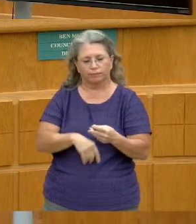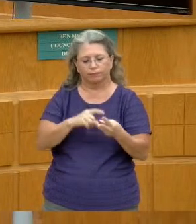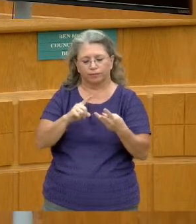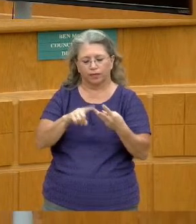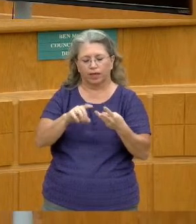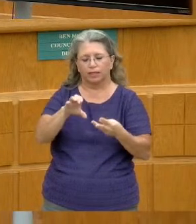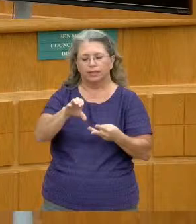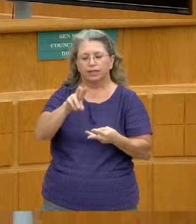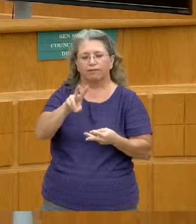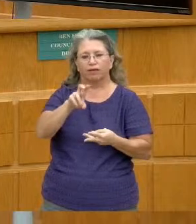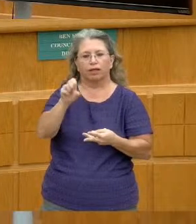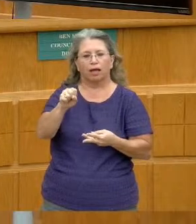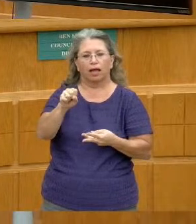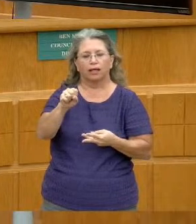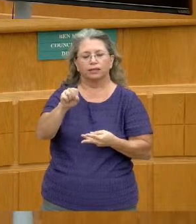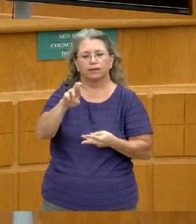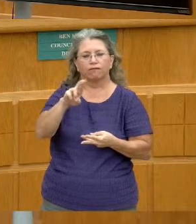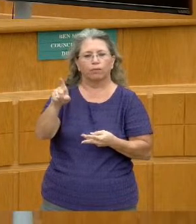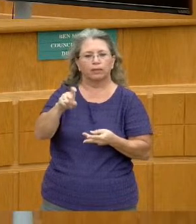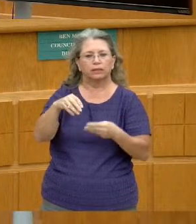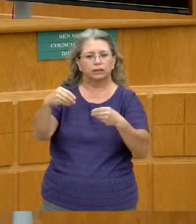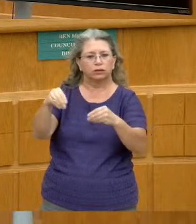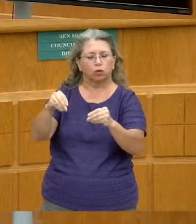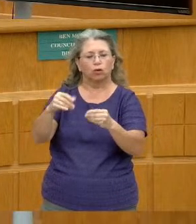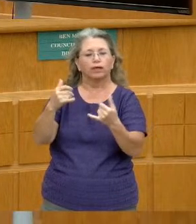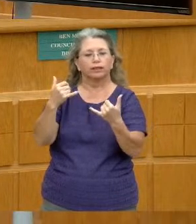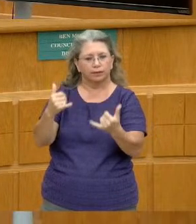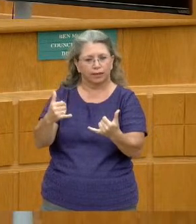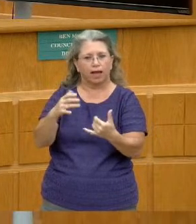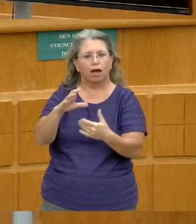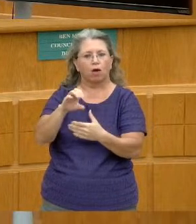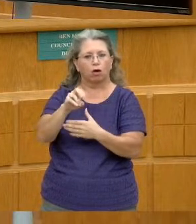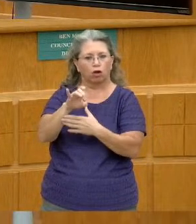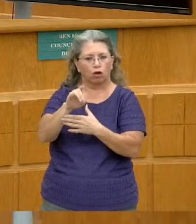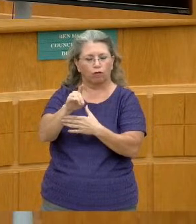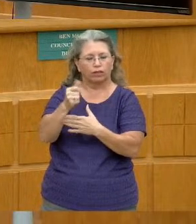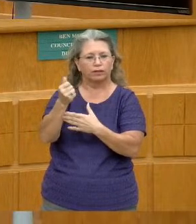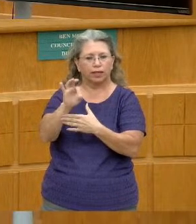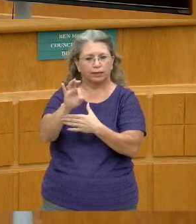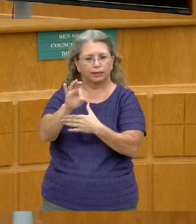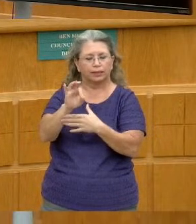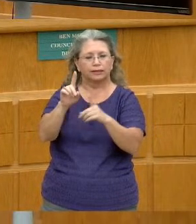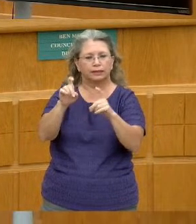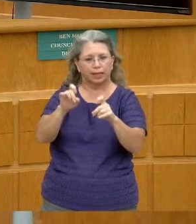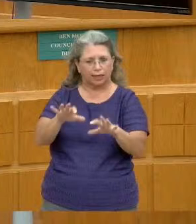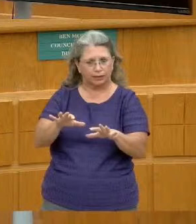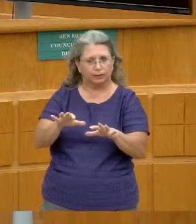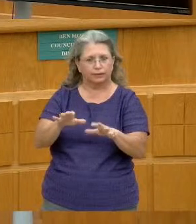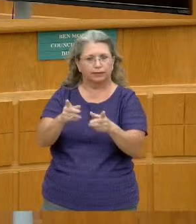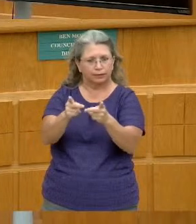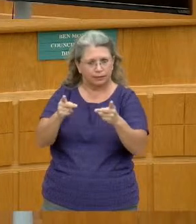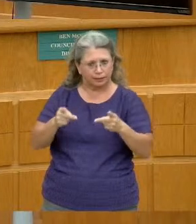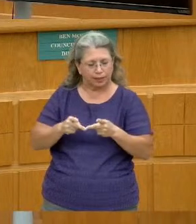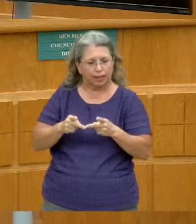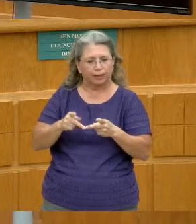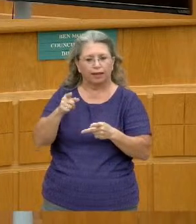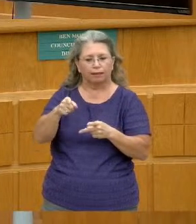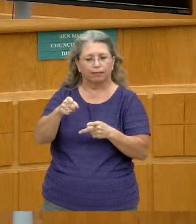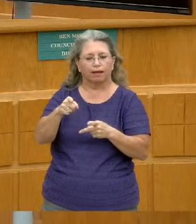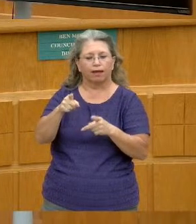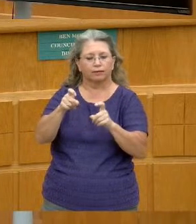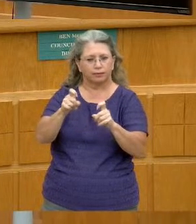CVS Pharmacy is now a COVID-19 test collection site, and they will be testing